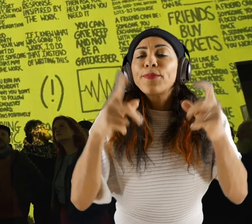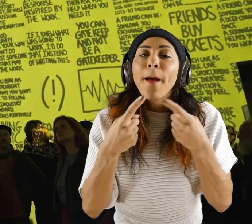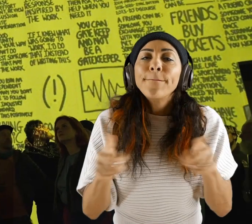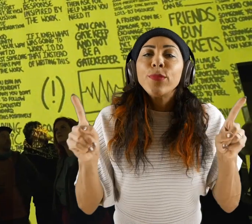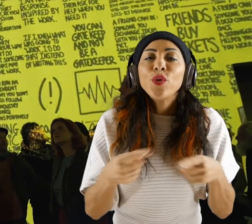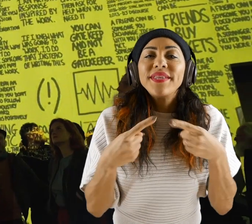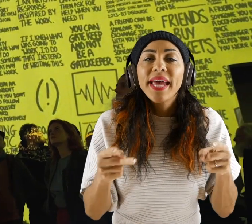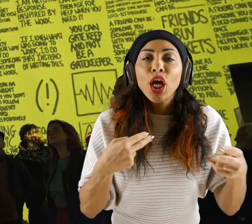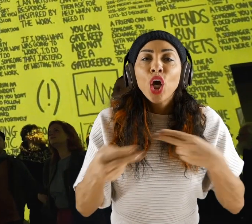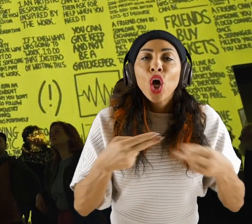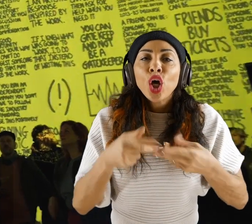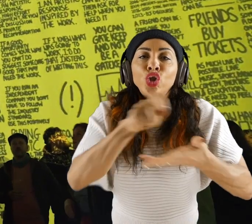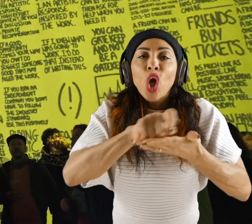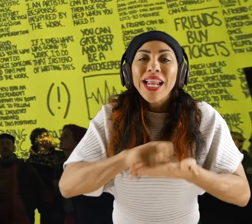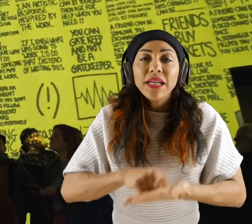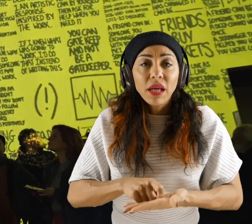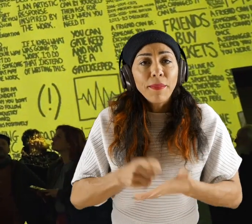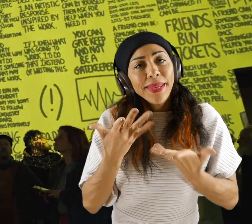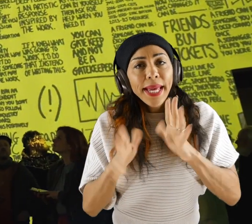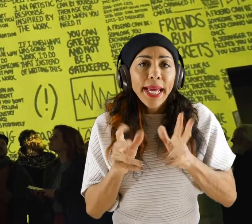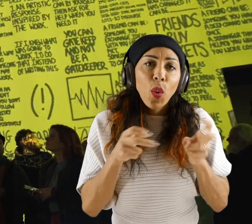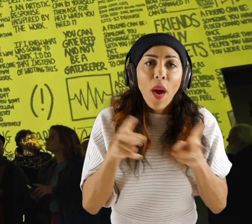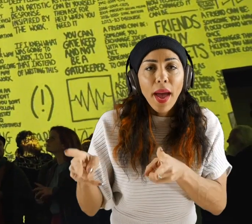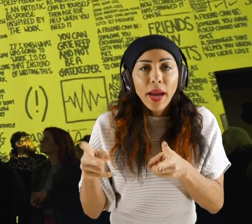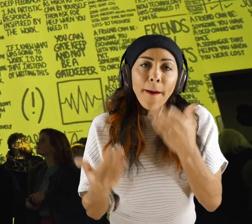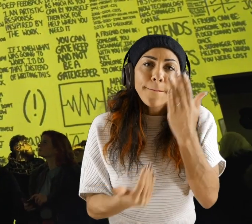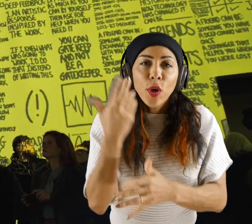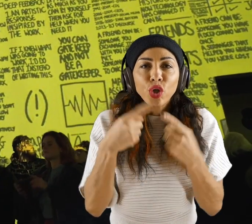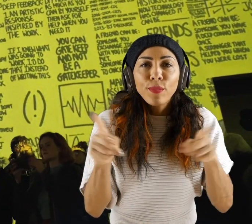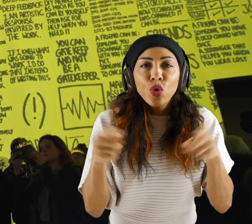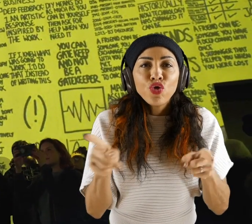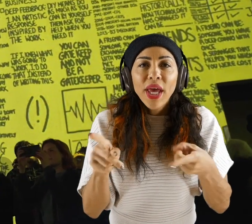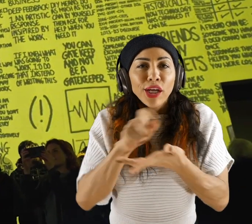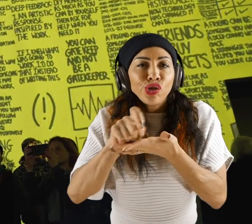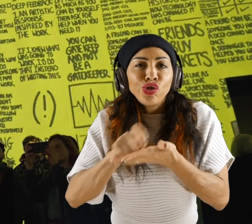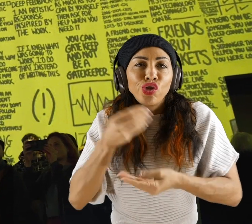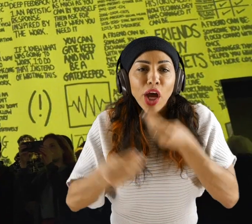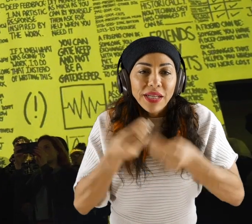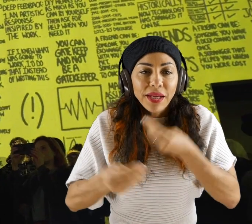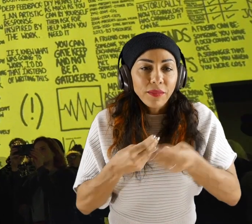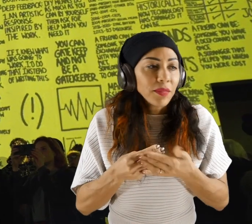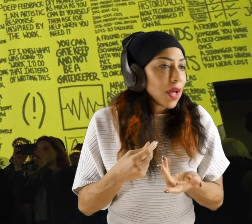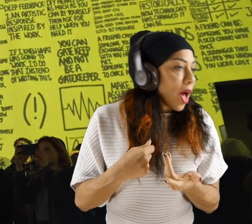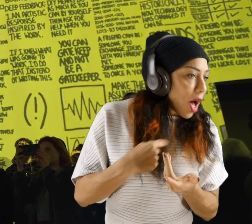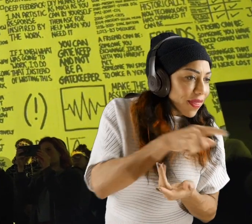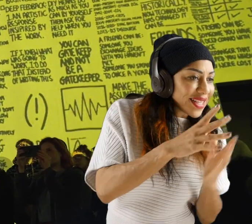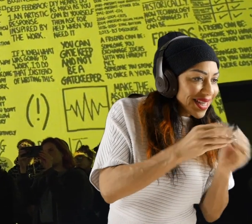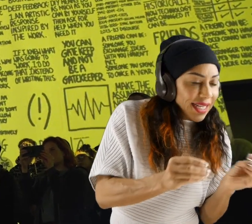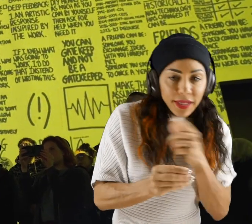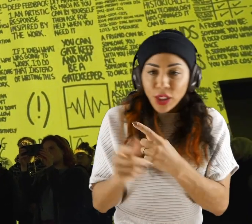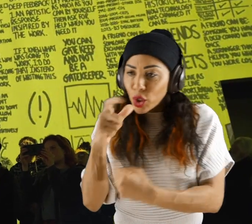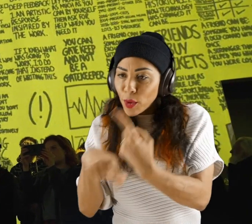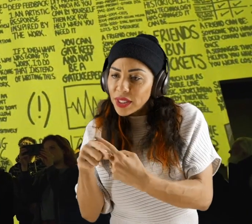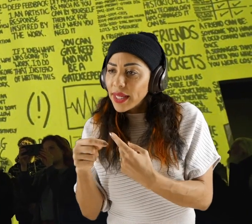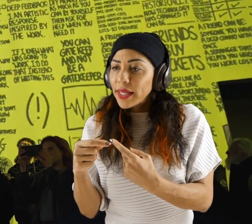a way, right? Like this is like modern music journalism. I'm commenting on the scenes and communities I'm part of, that the work is an output of work